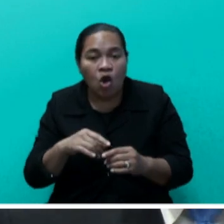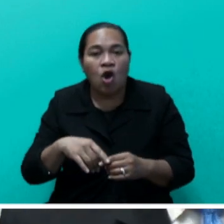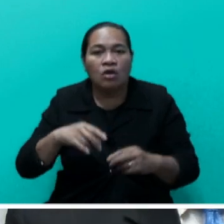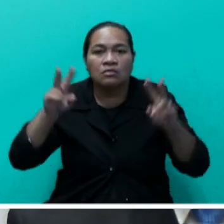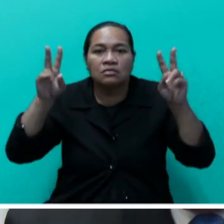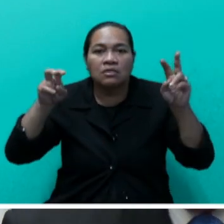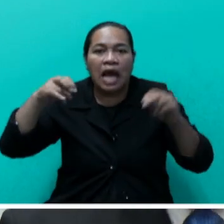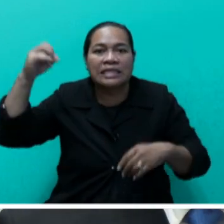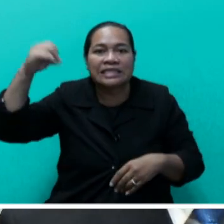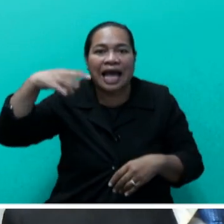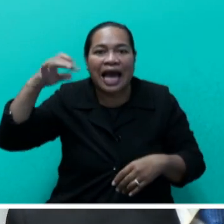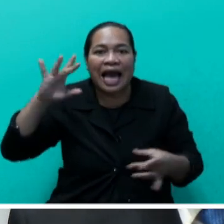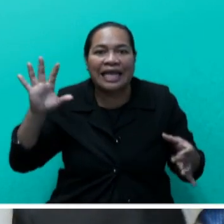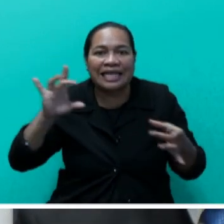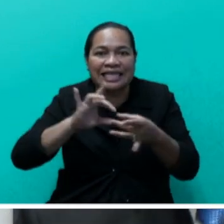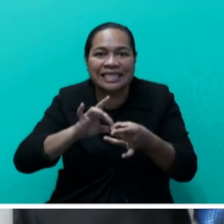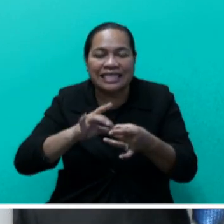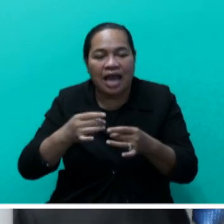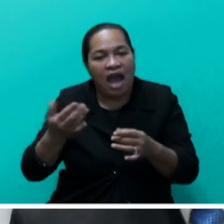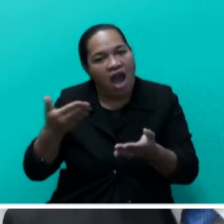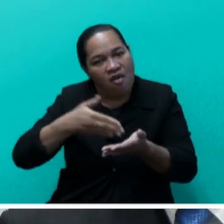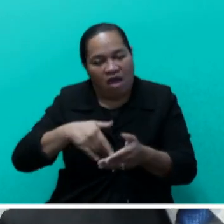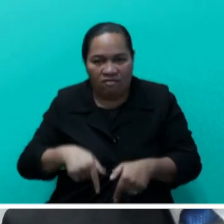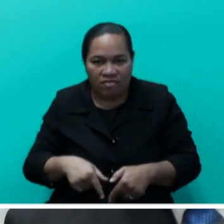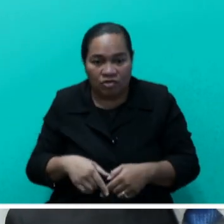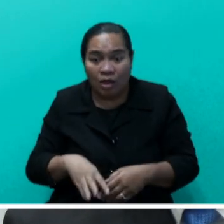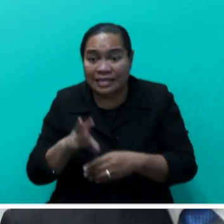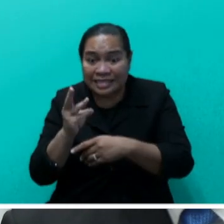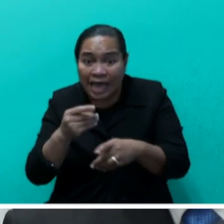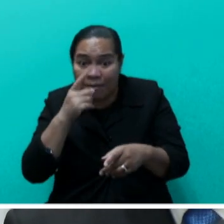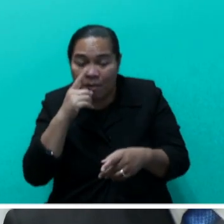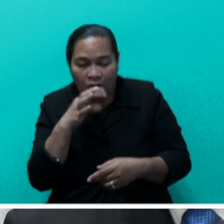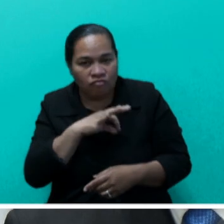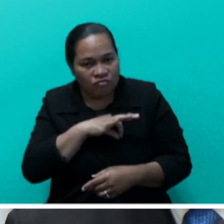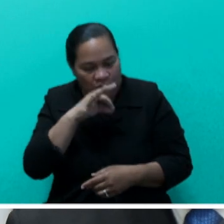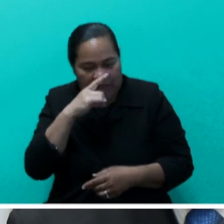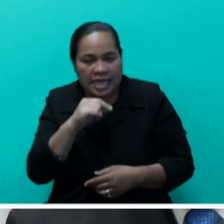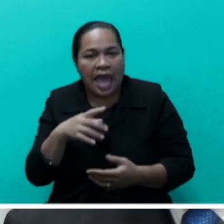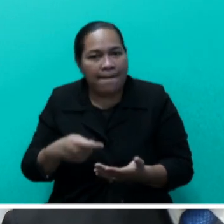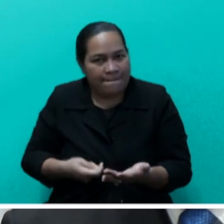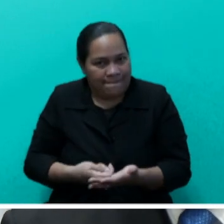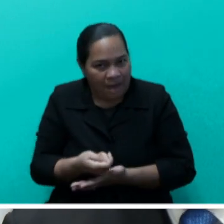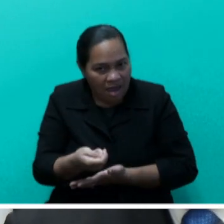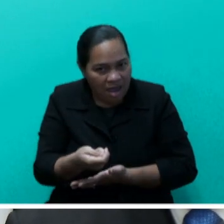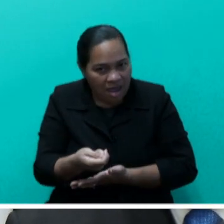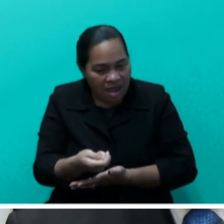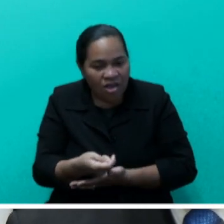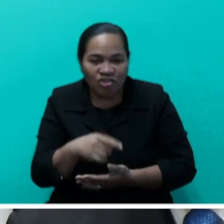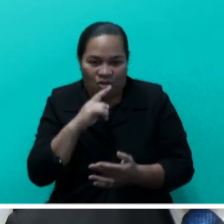town. Yes. And some of our people that can afford the